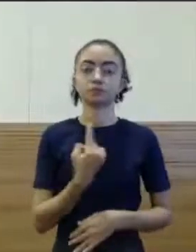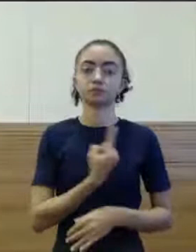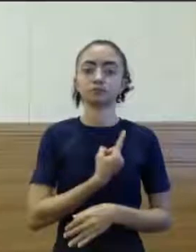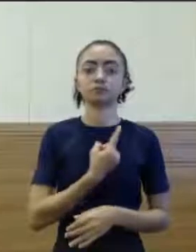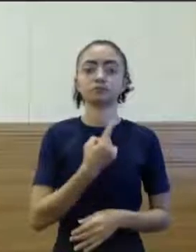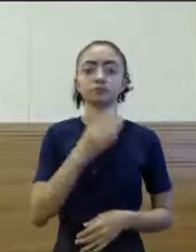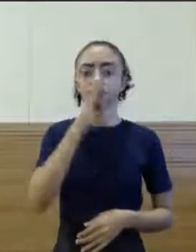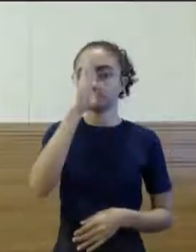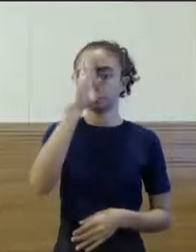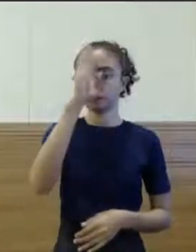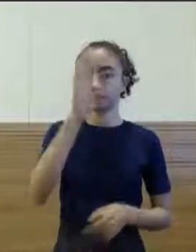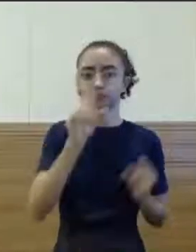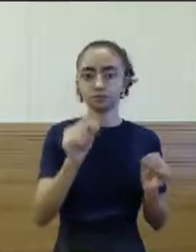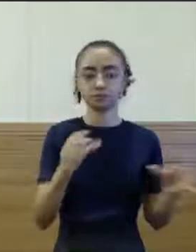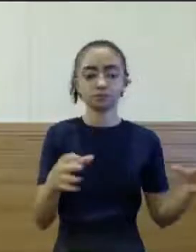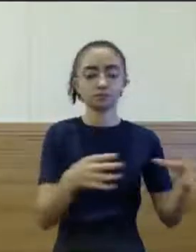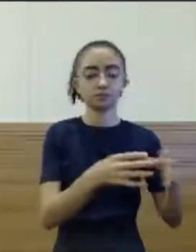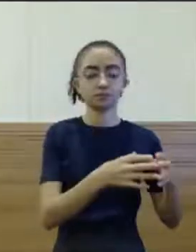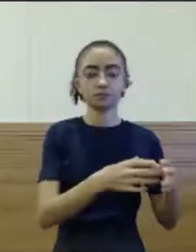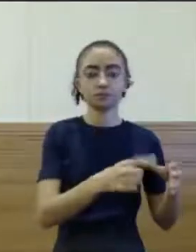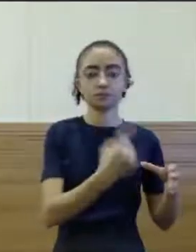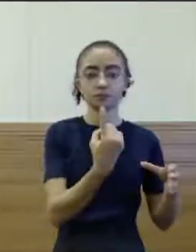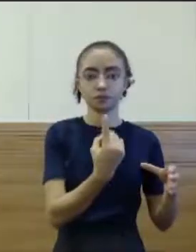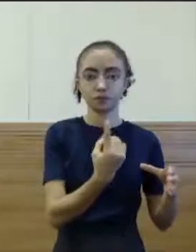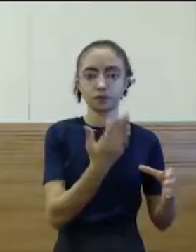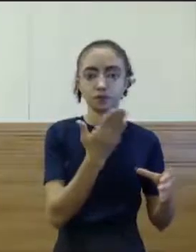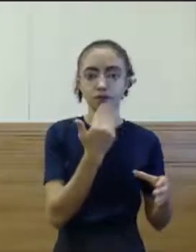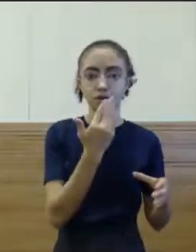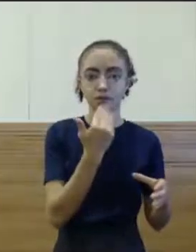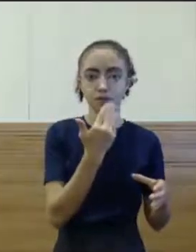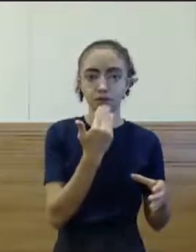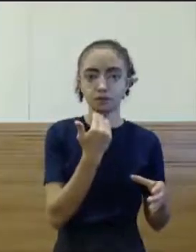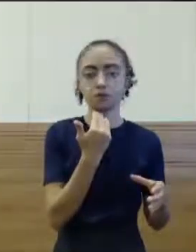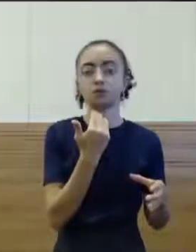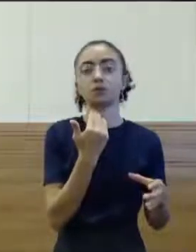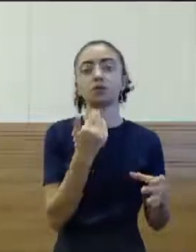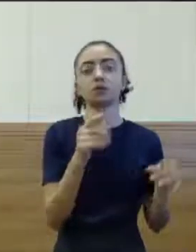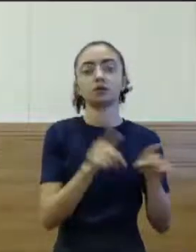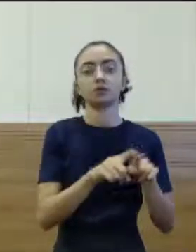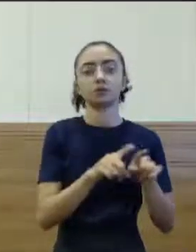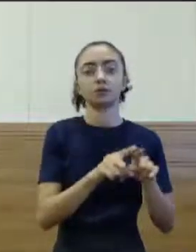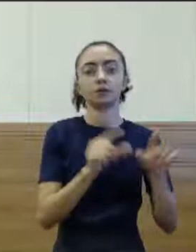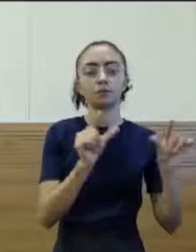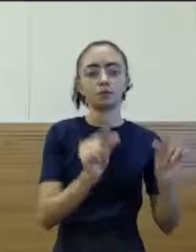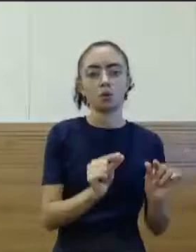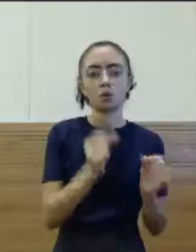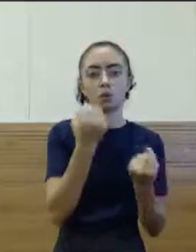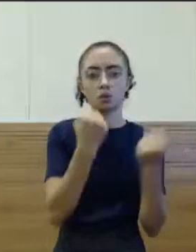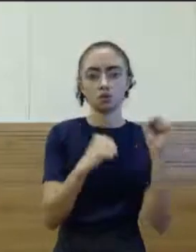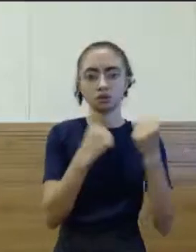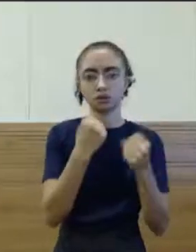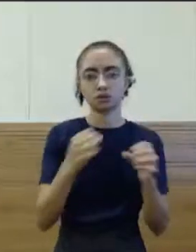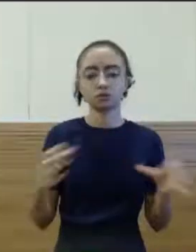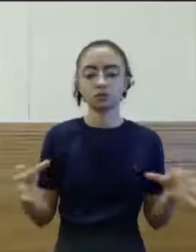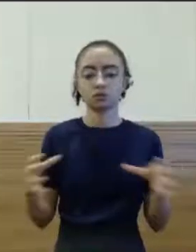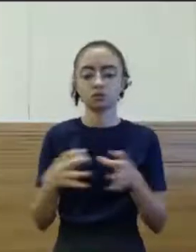represented. Now we have the natural or minimally processed foods in group two,